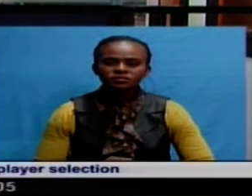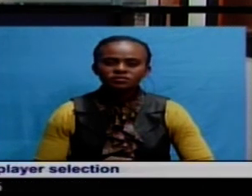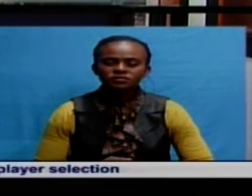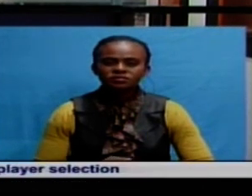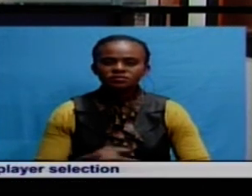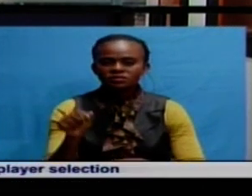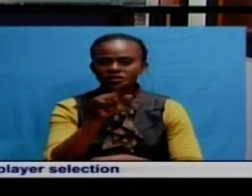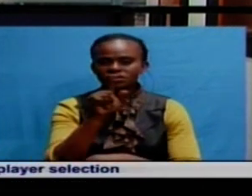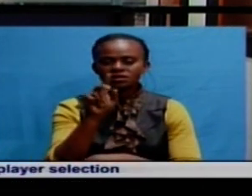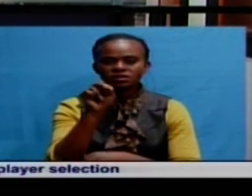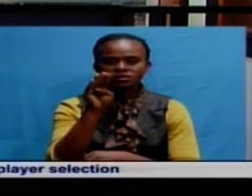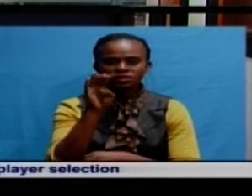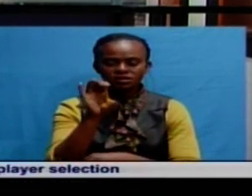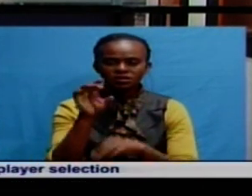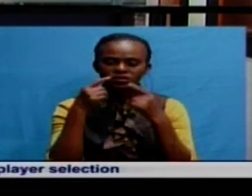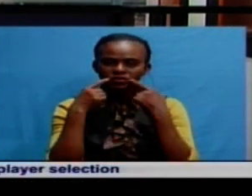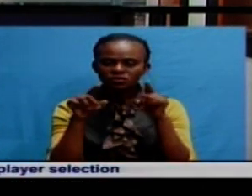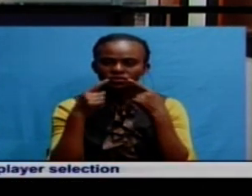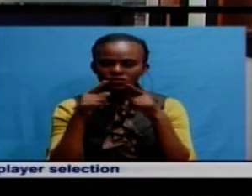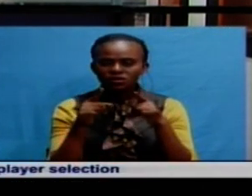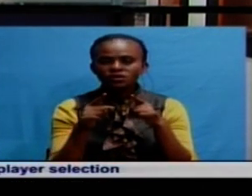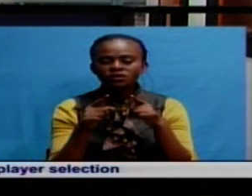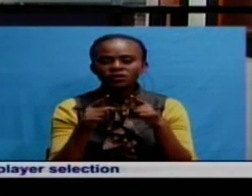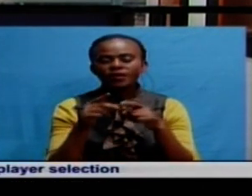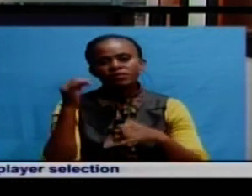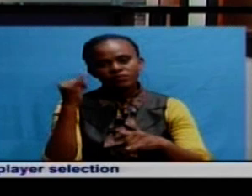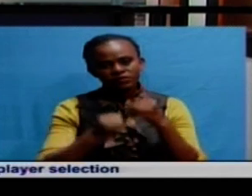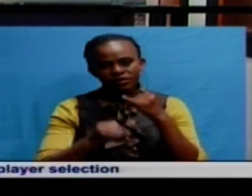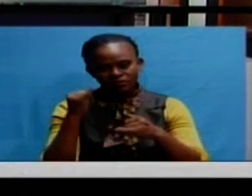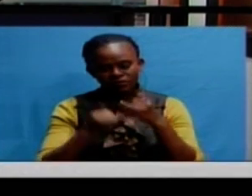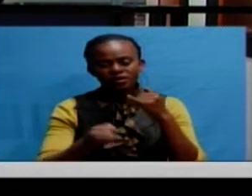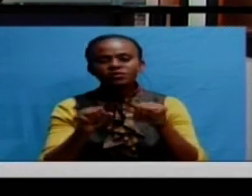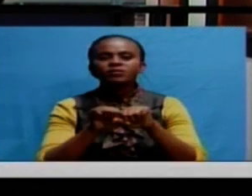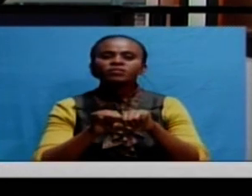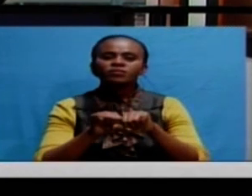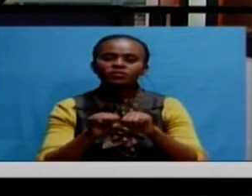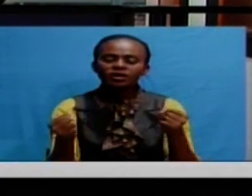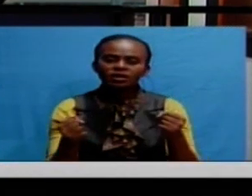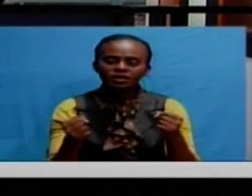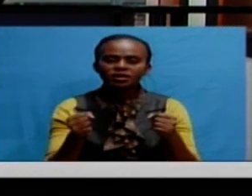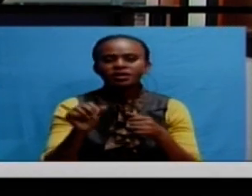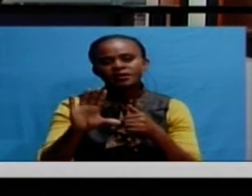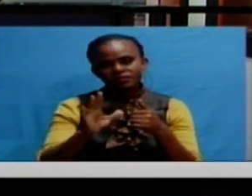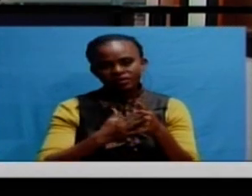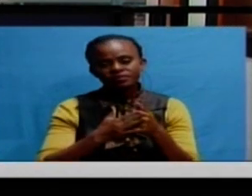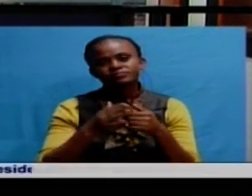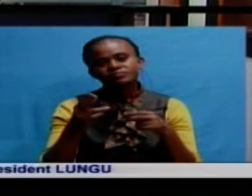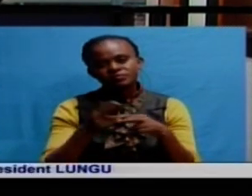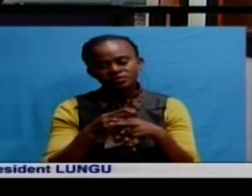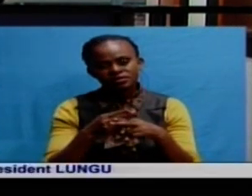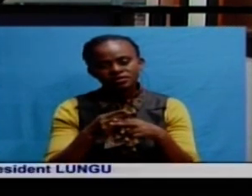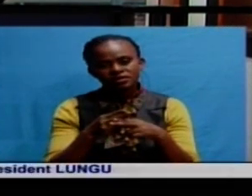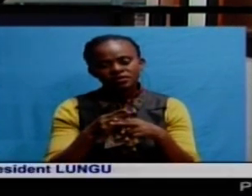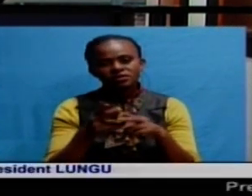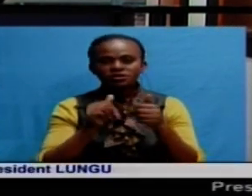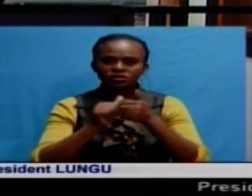aim. On ZNBC Main News, we take our final set of commercials. On the other side, we join Brian Mulamba